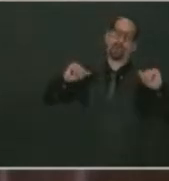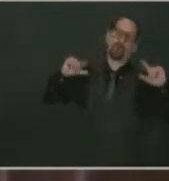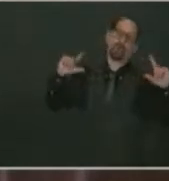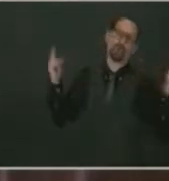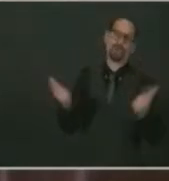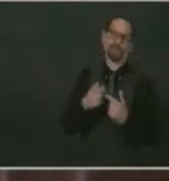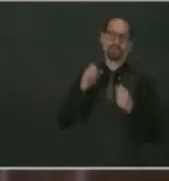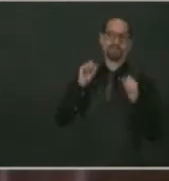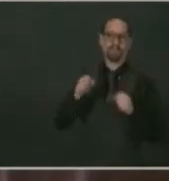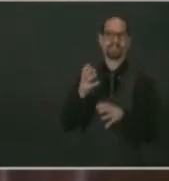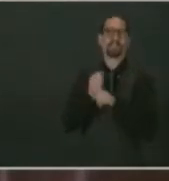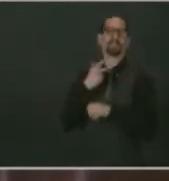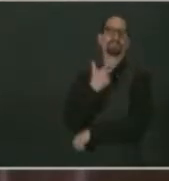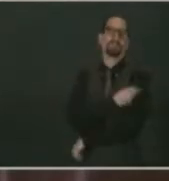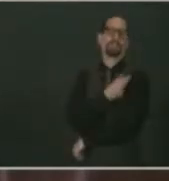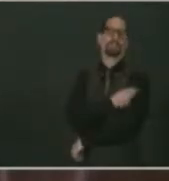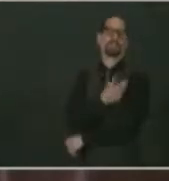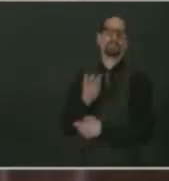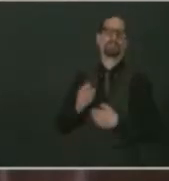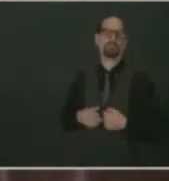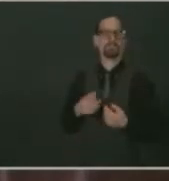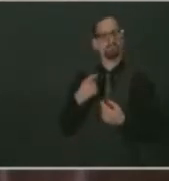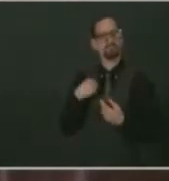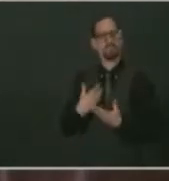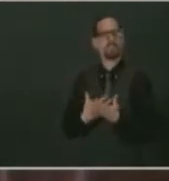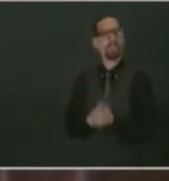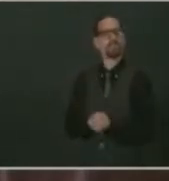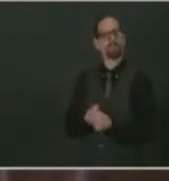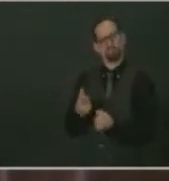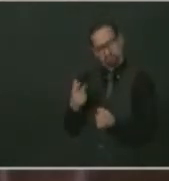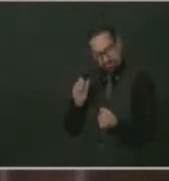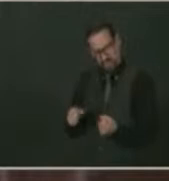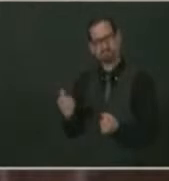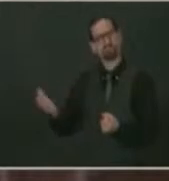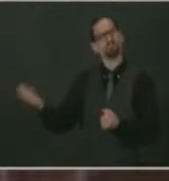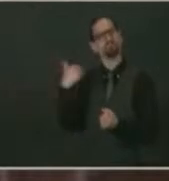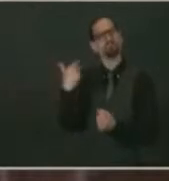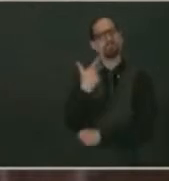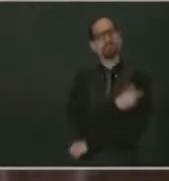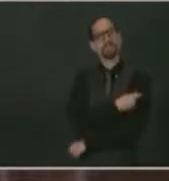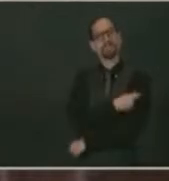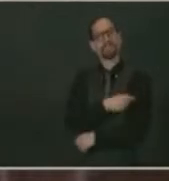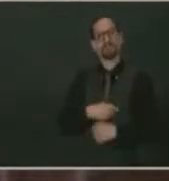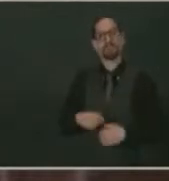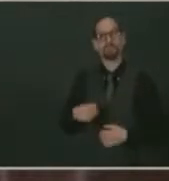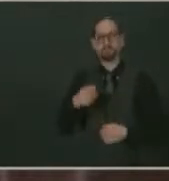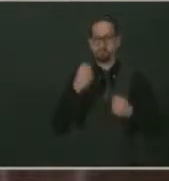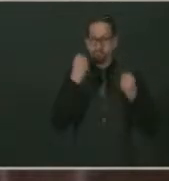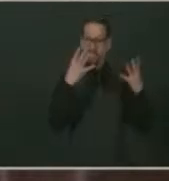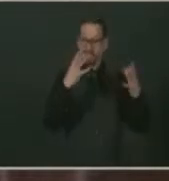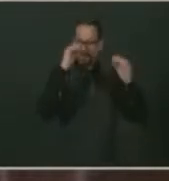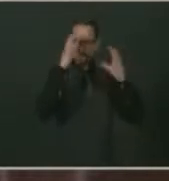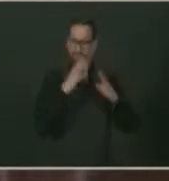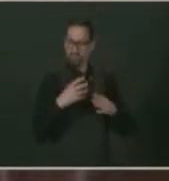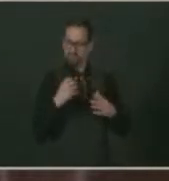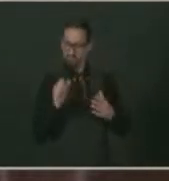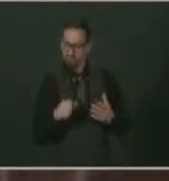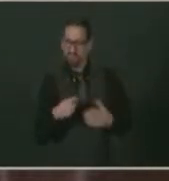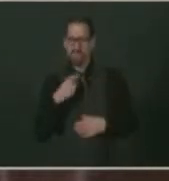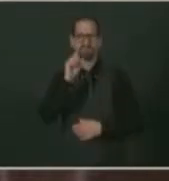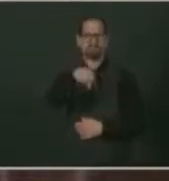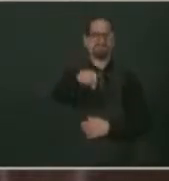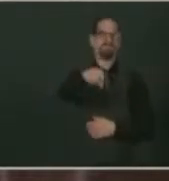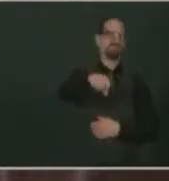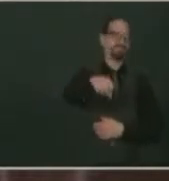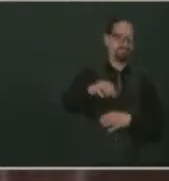access and confidence in going ahead and getting vaccinated. Have been offered the chance to have it, right? Absolutely, yeah.